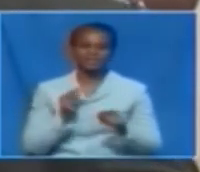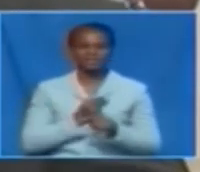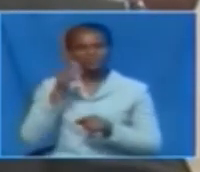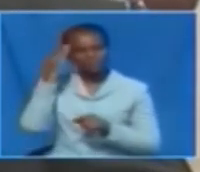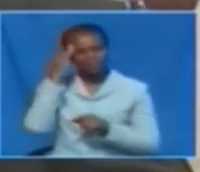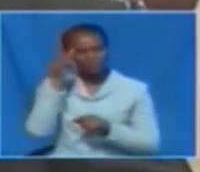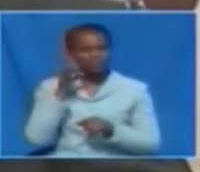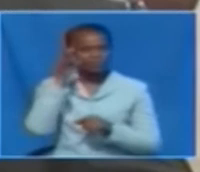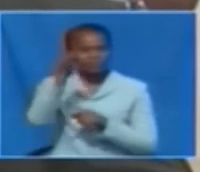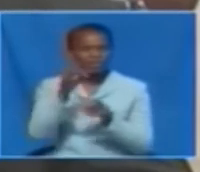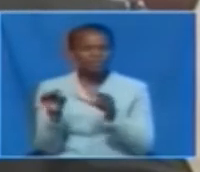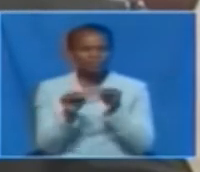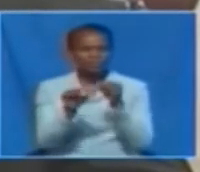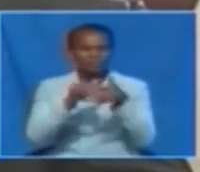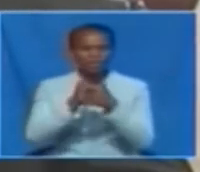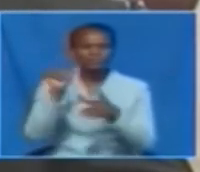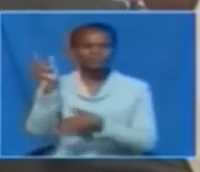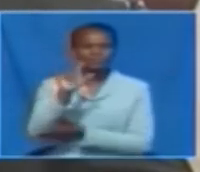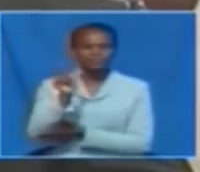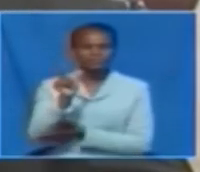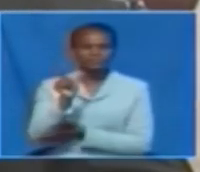moving forward, MMD is going to